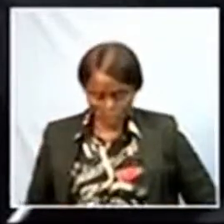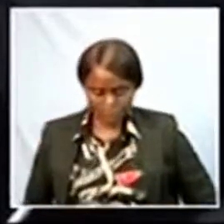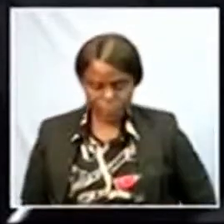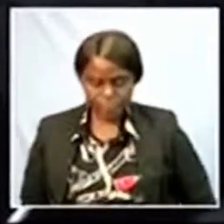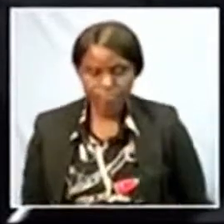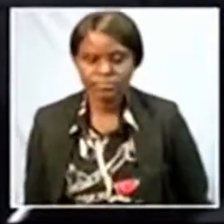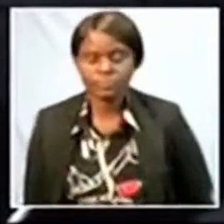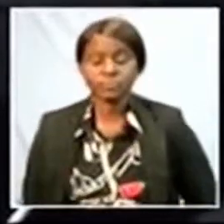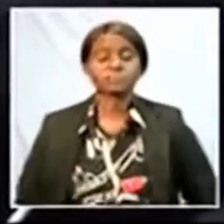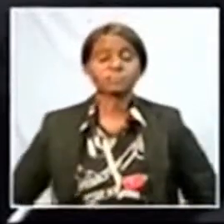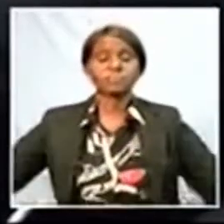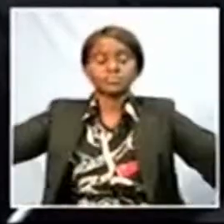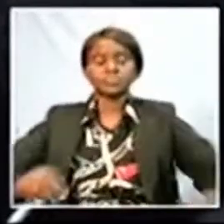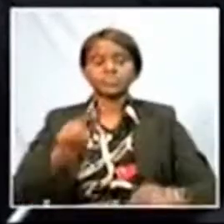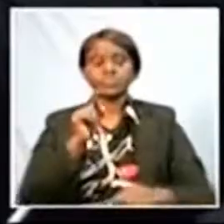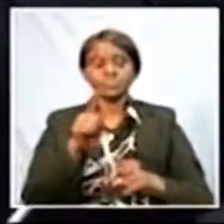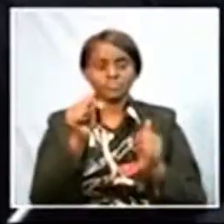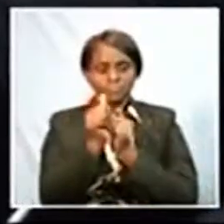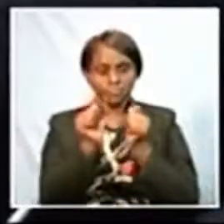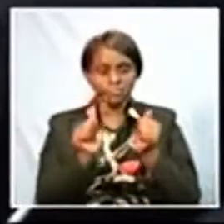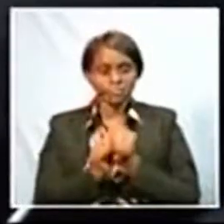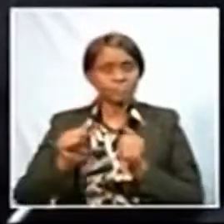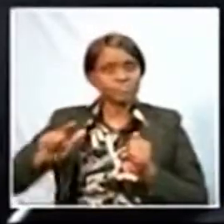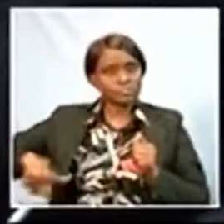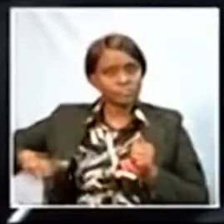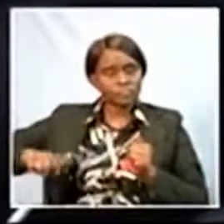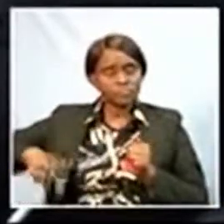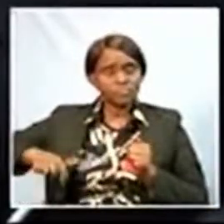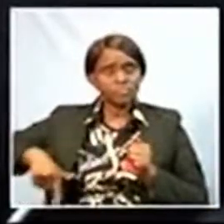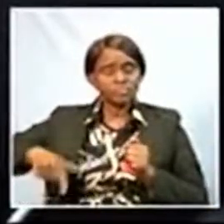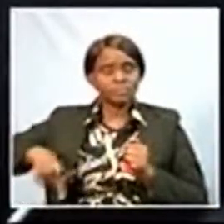is about the delayed